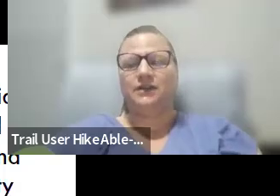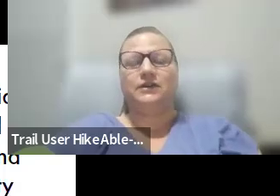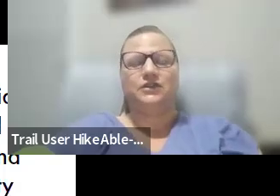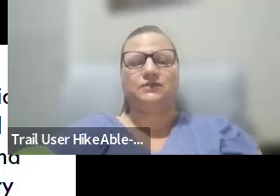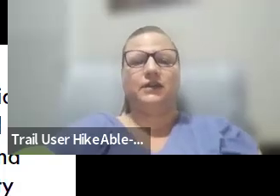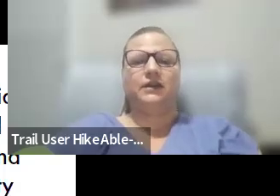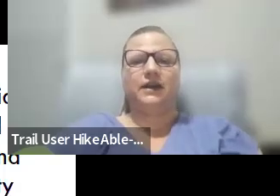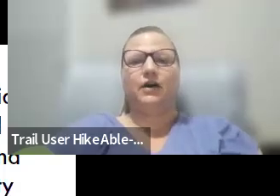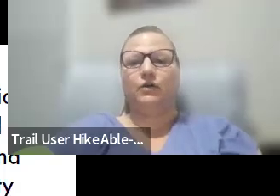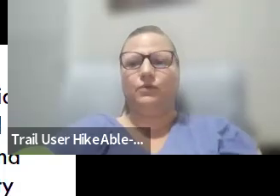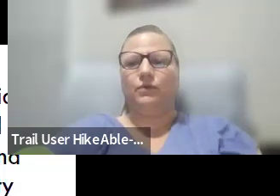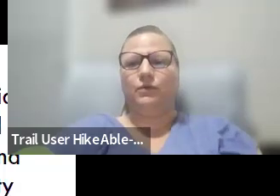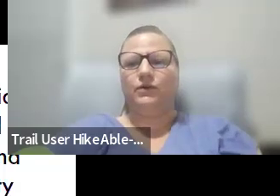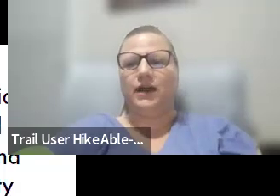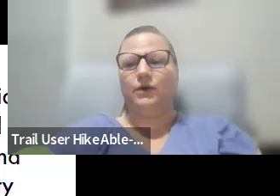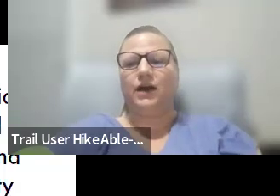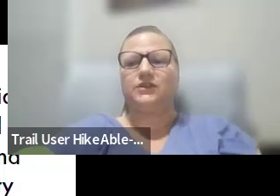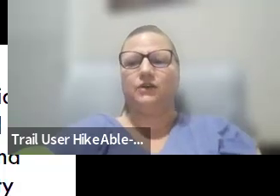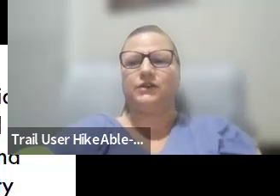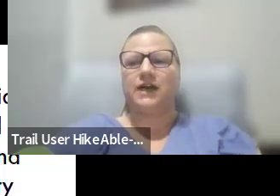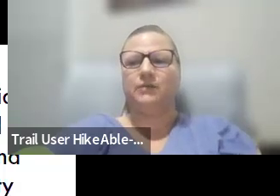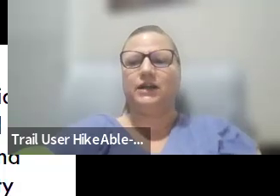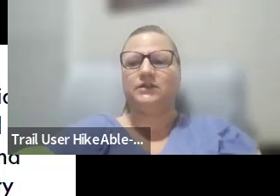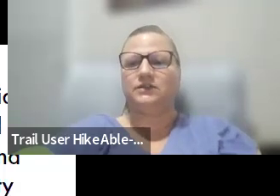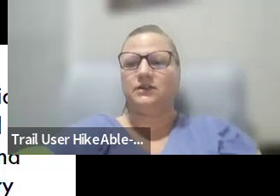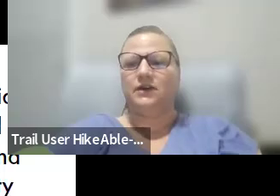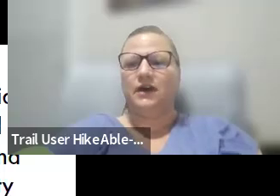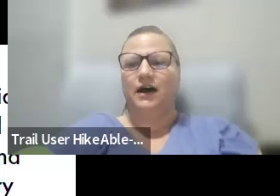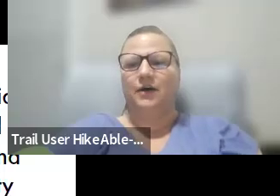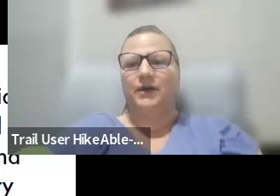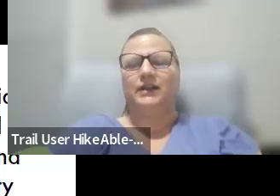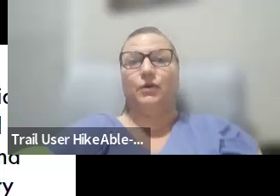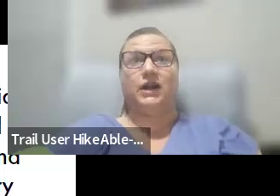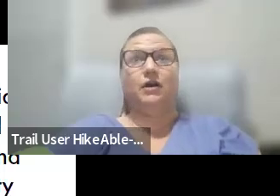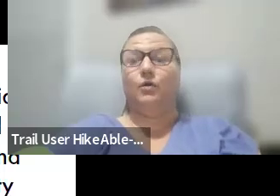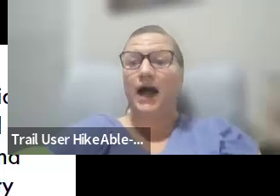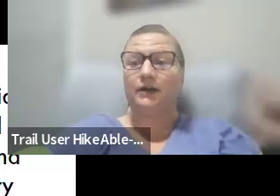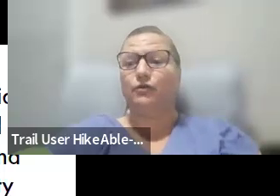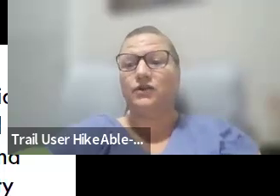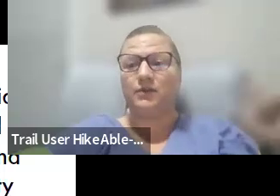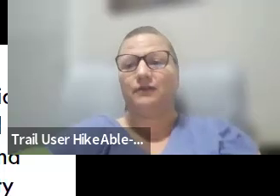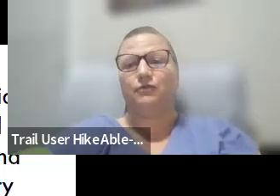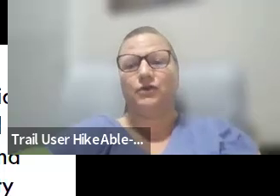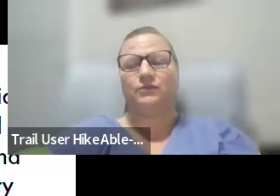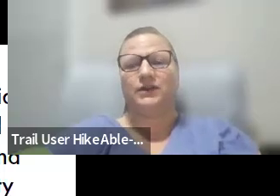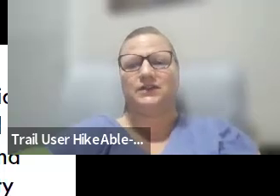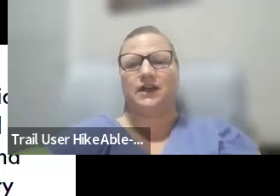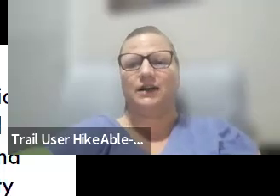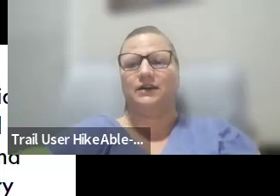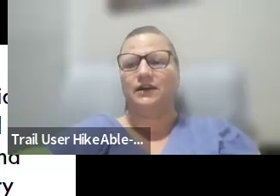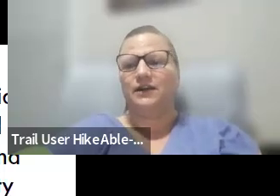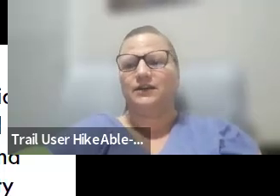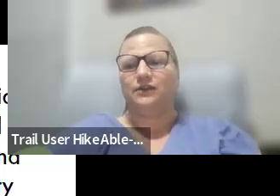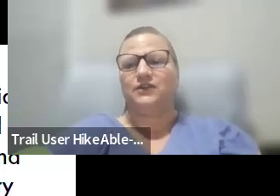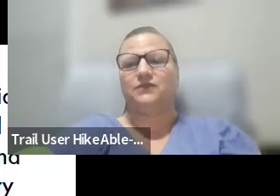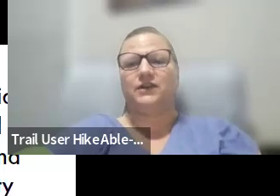not just feeling like, oh, yay, we got to go for 10 minutes. And we can go back and forth, but it's